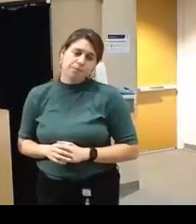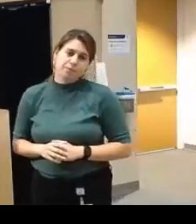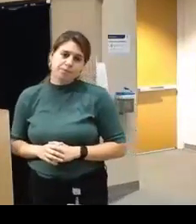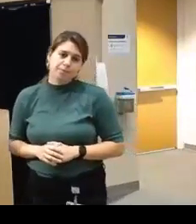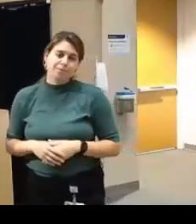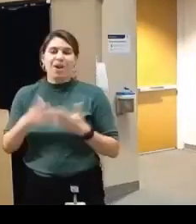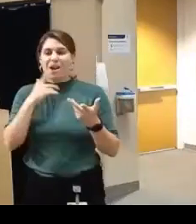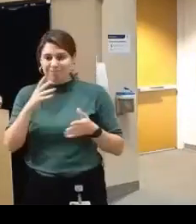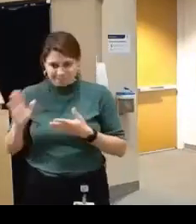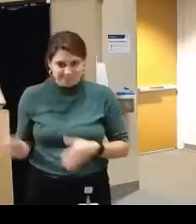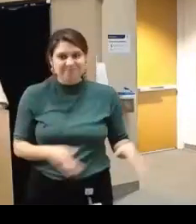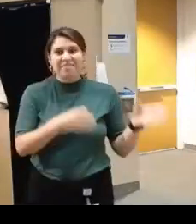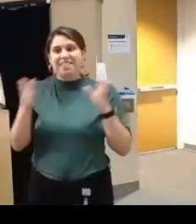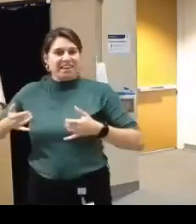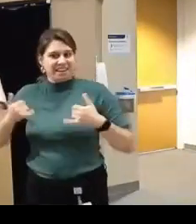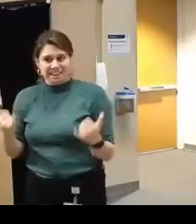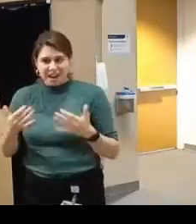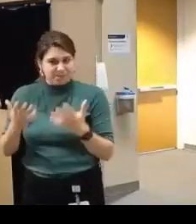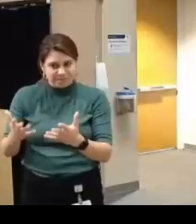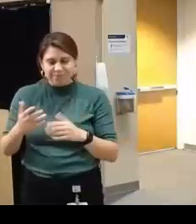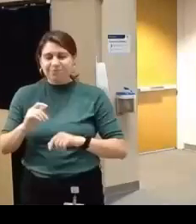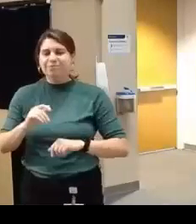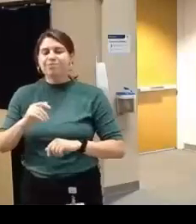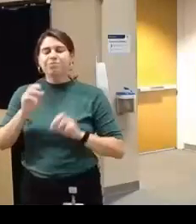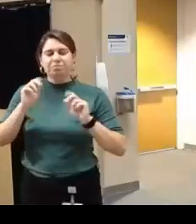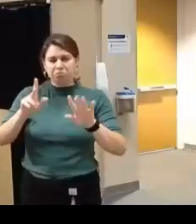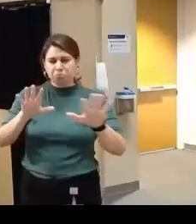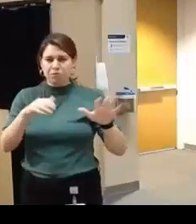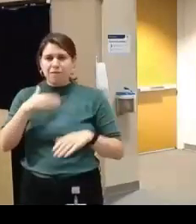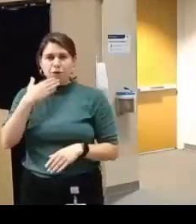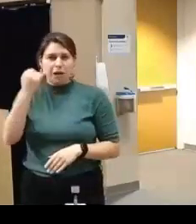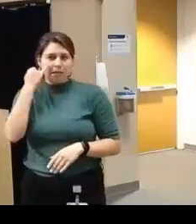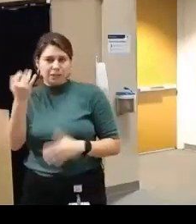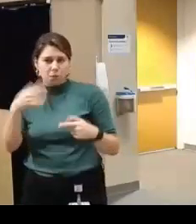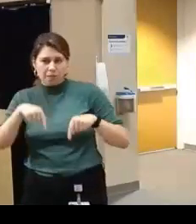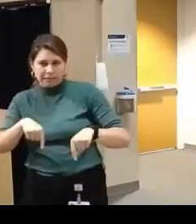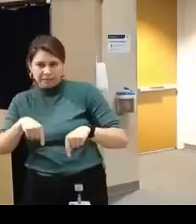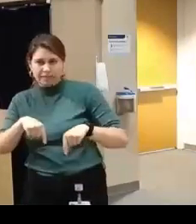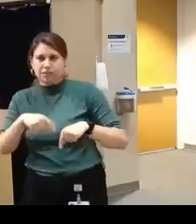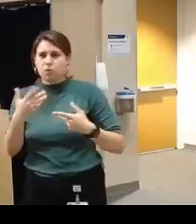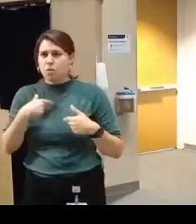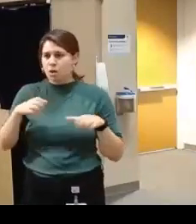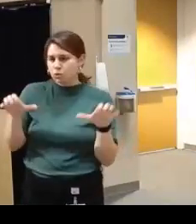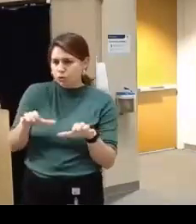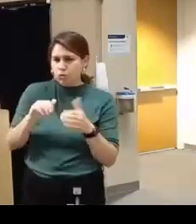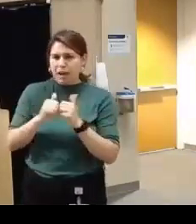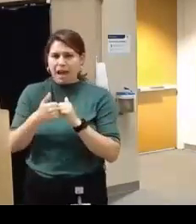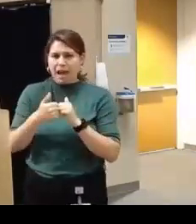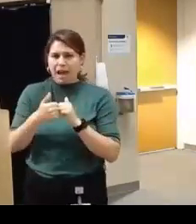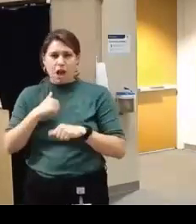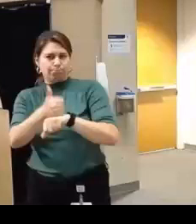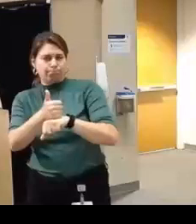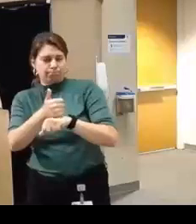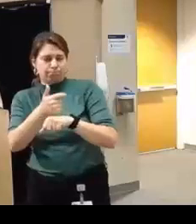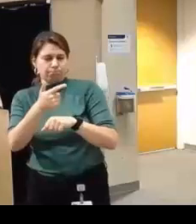So the next chapter was really, okay, so now I've got a sense of what this is and what I want to do, and how do I really create infrastructure